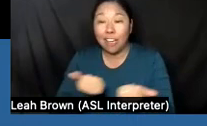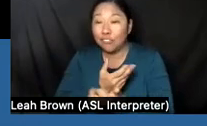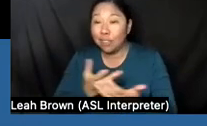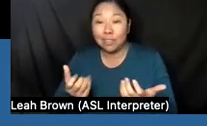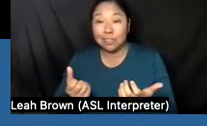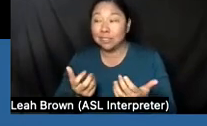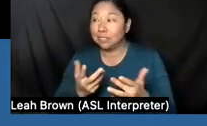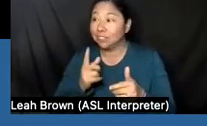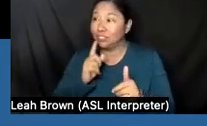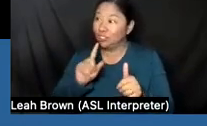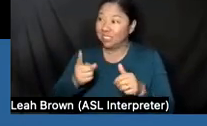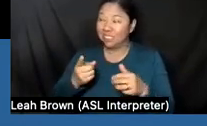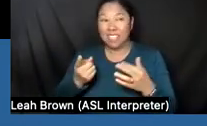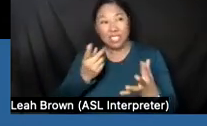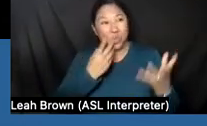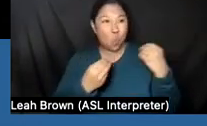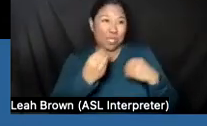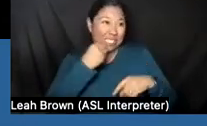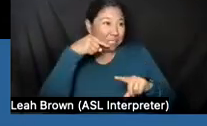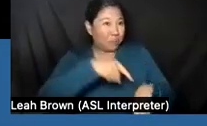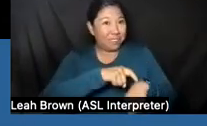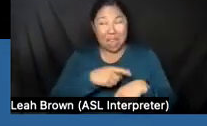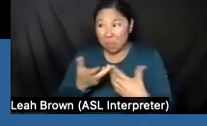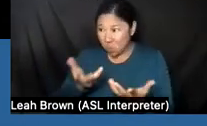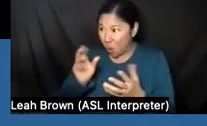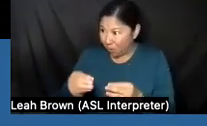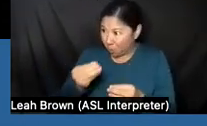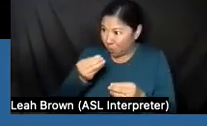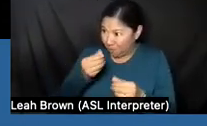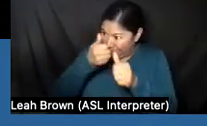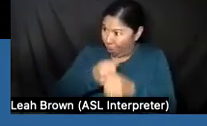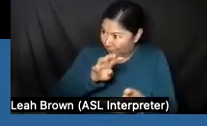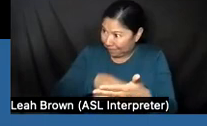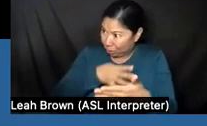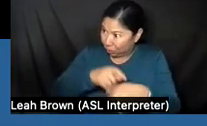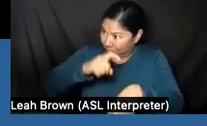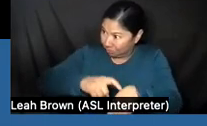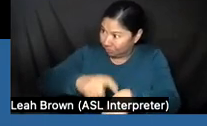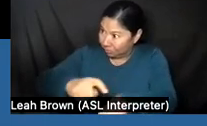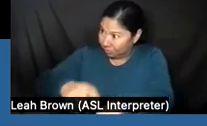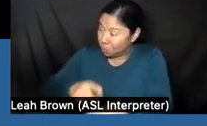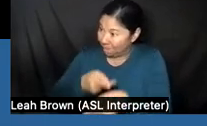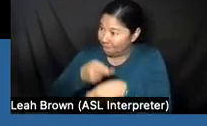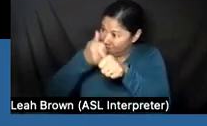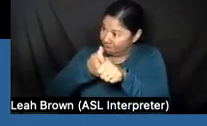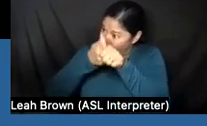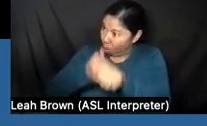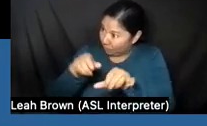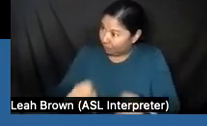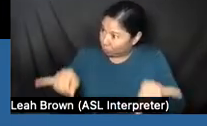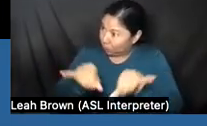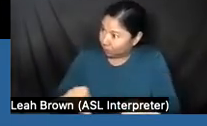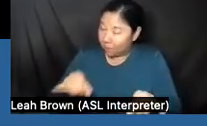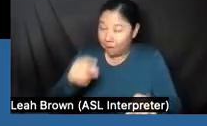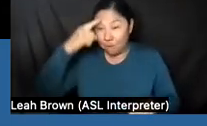then they don't want to eat at a certain time. And I'm like, we need to stay on a schedule or keep the routines. And yeah, that's, for